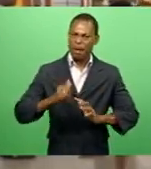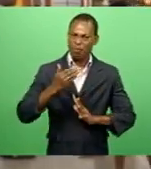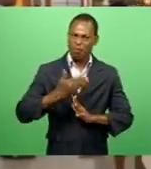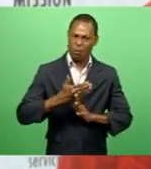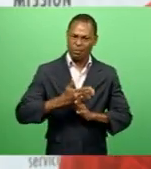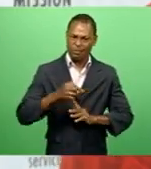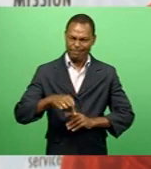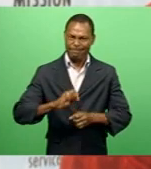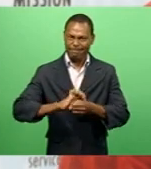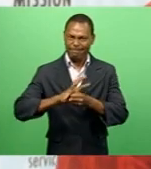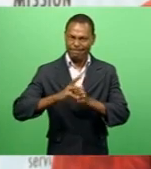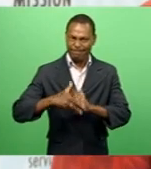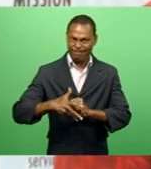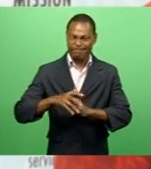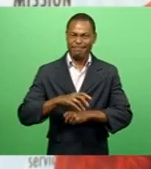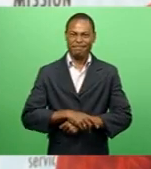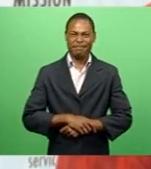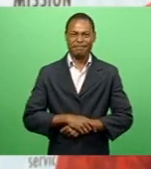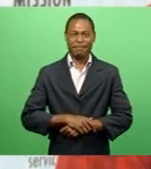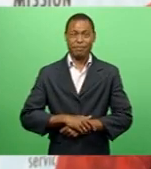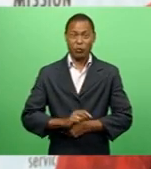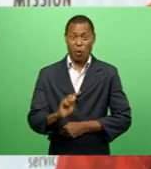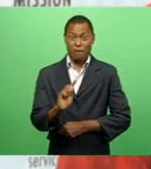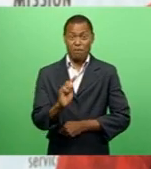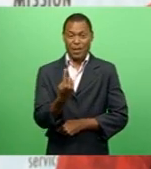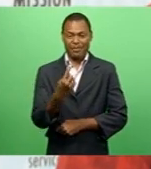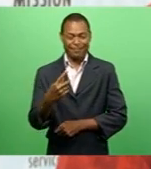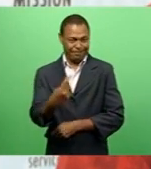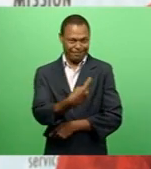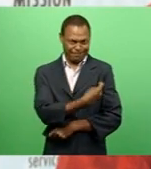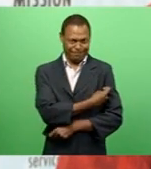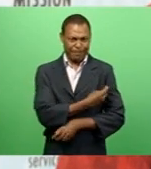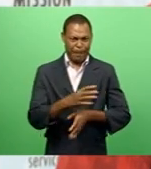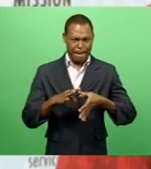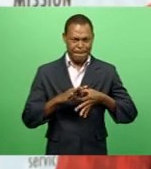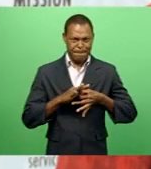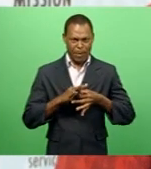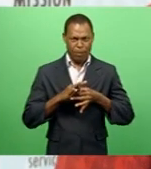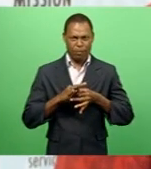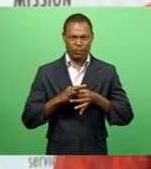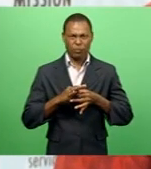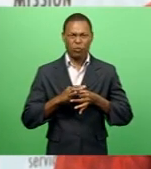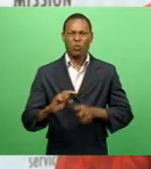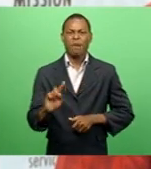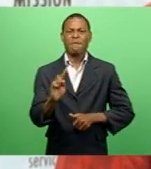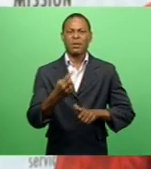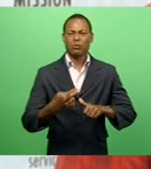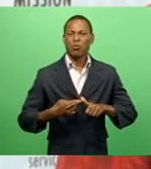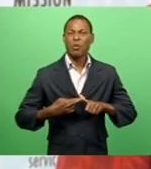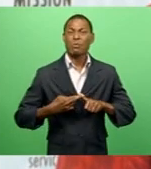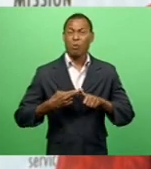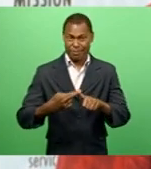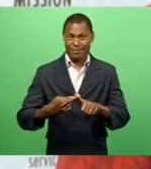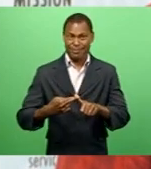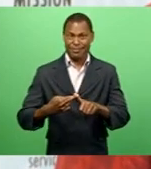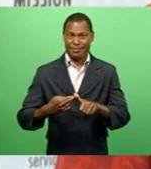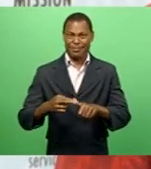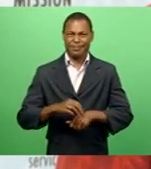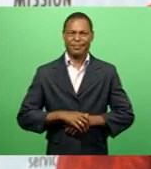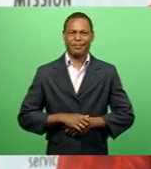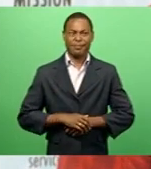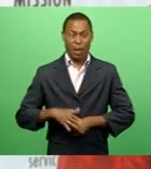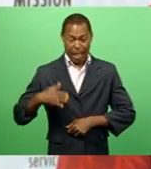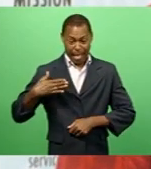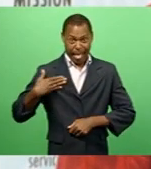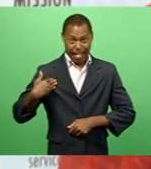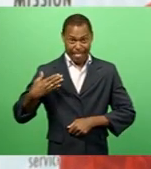These first jabs most certainly belong to the arms of the frontline workers who put their health and